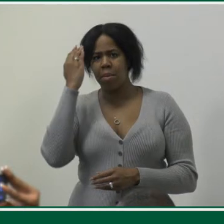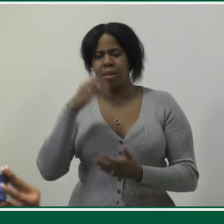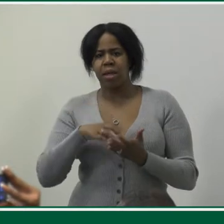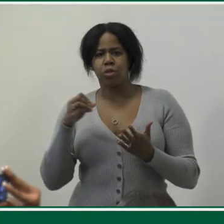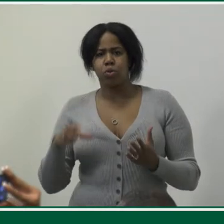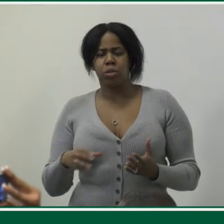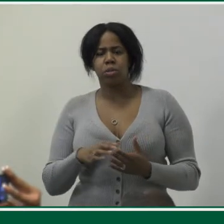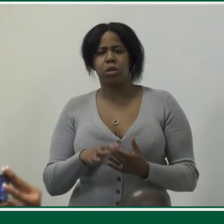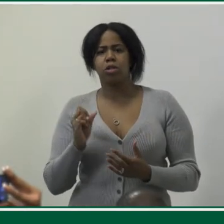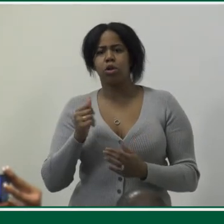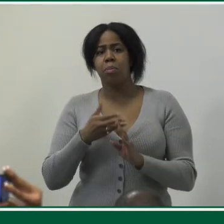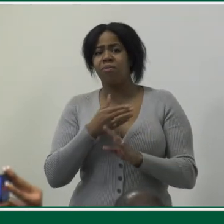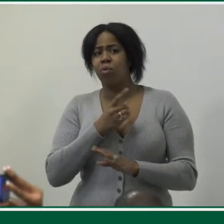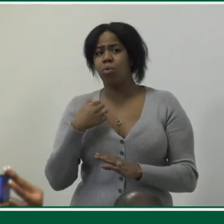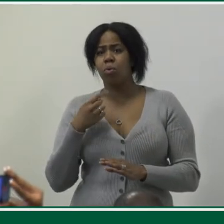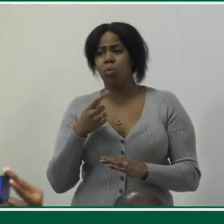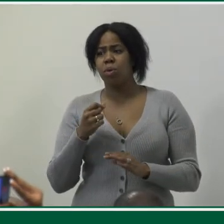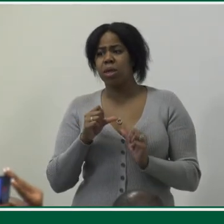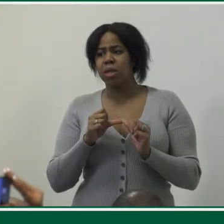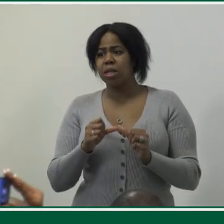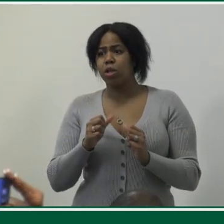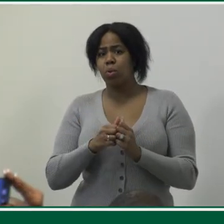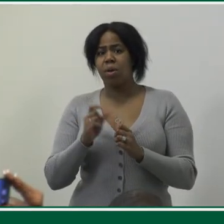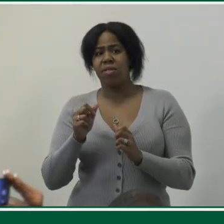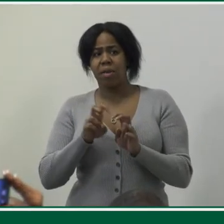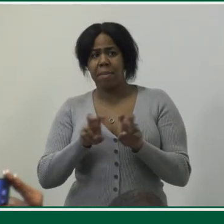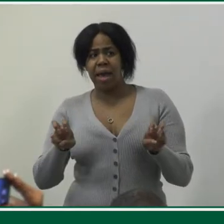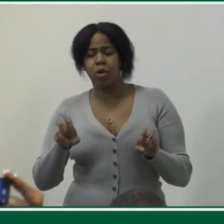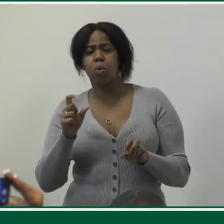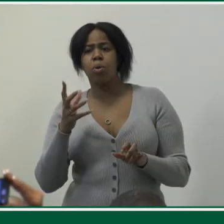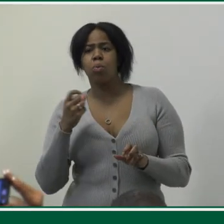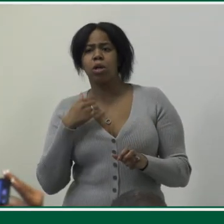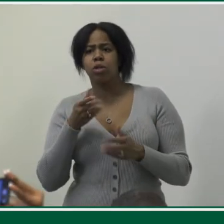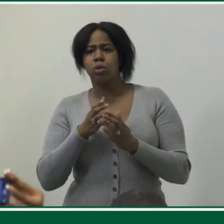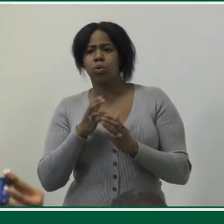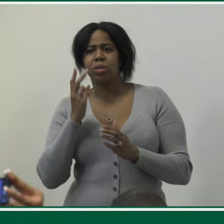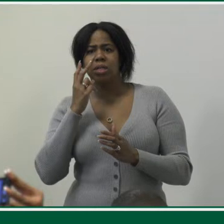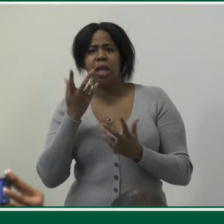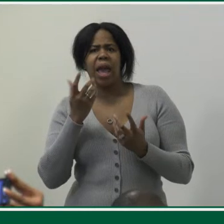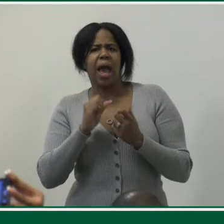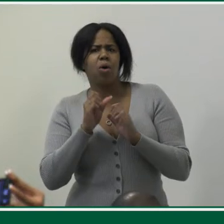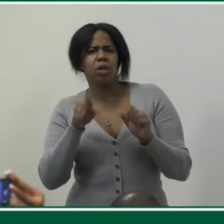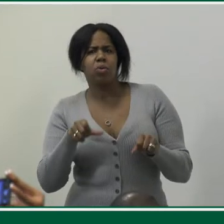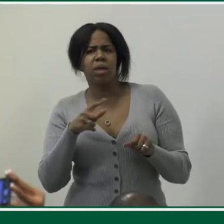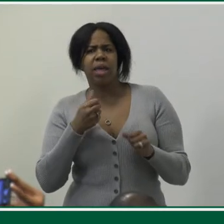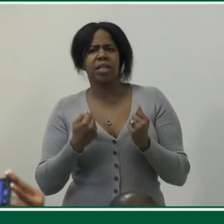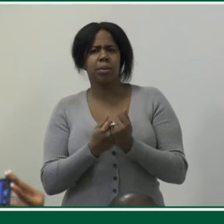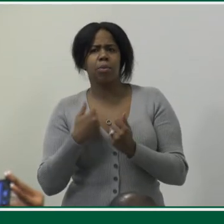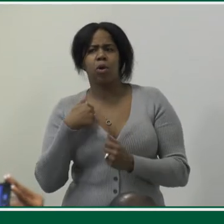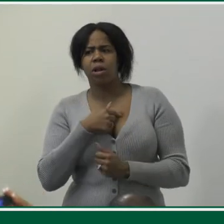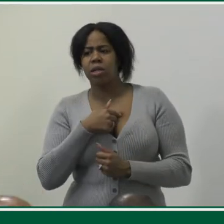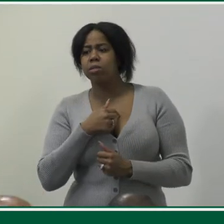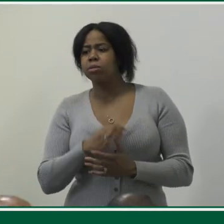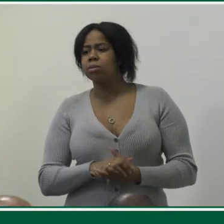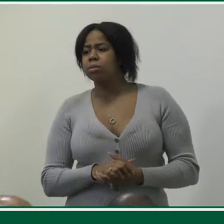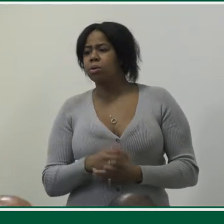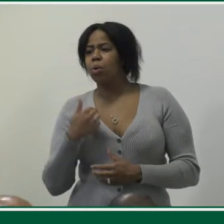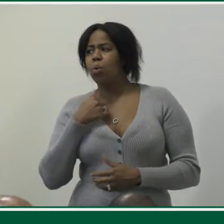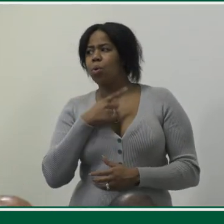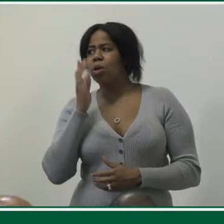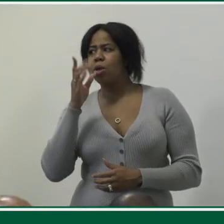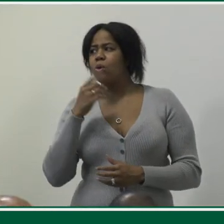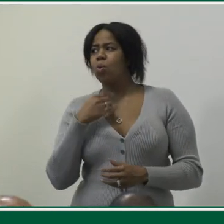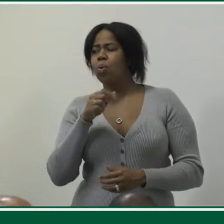things that you can do to support us. First of all, we would love and covet